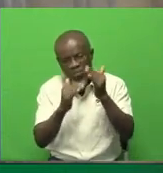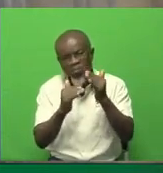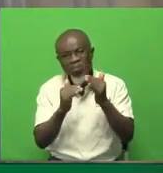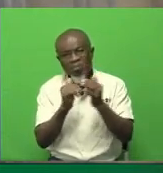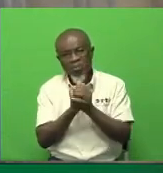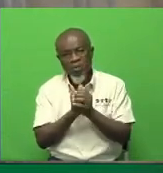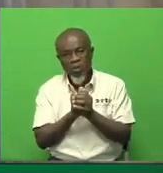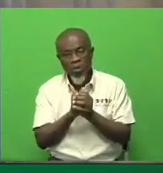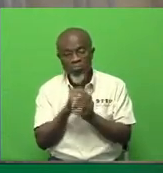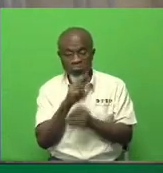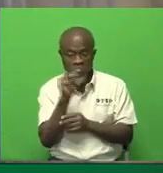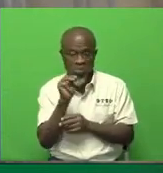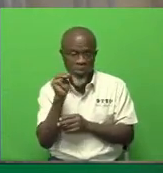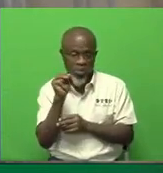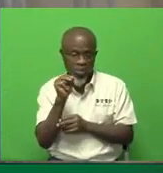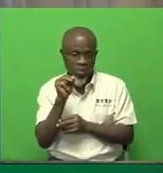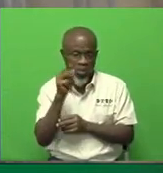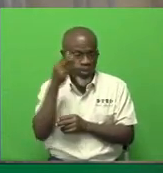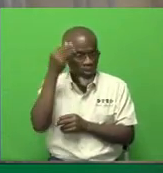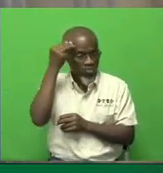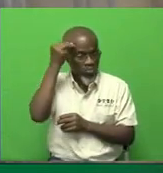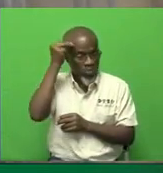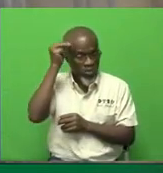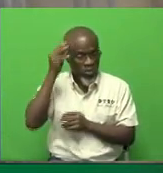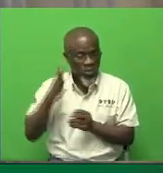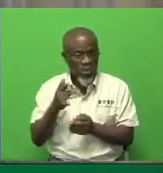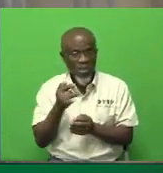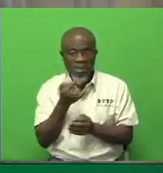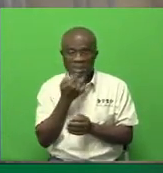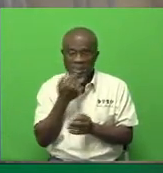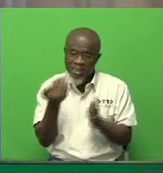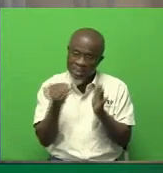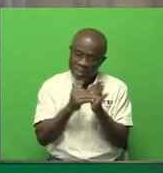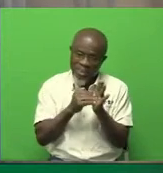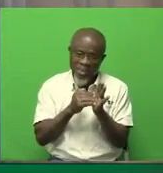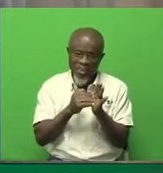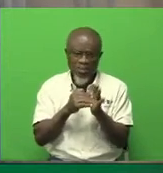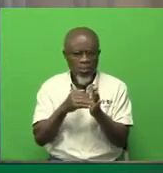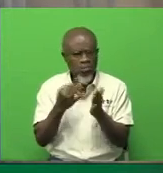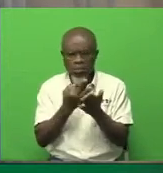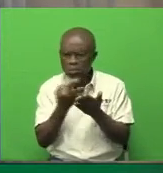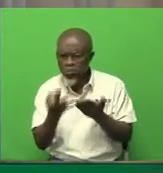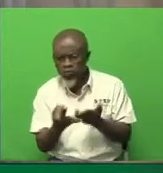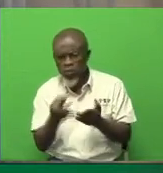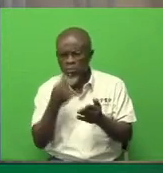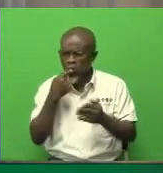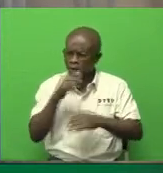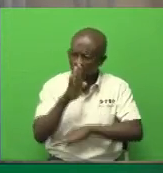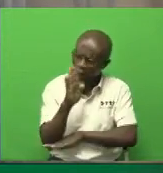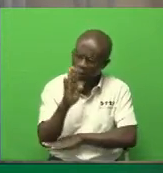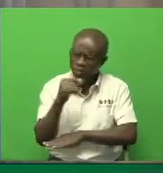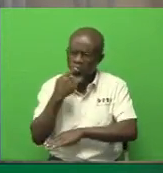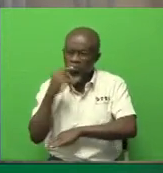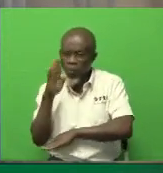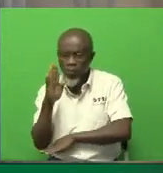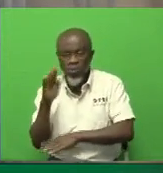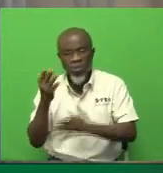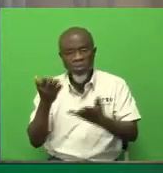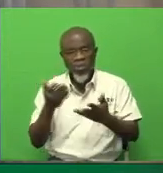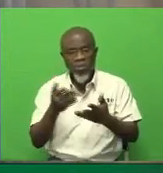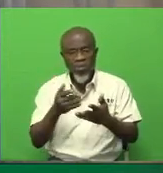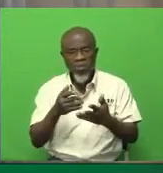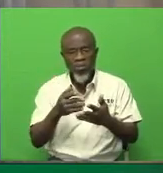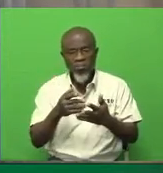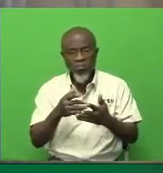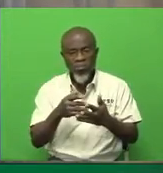on Monday the minister repeated the failed and broken promises of a fully digitized Society by